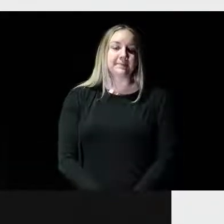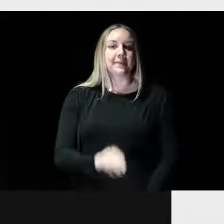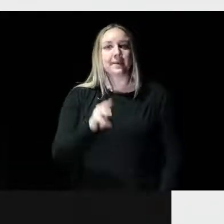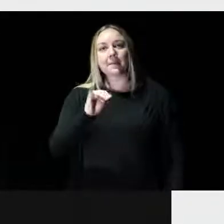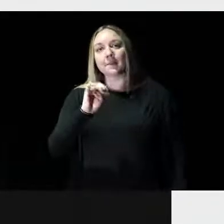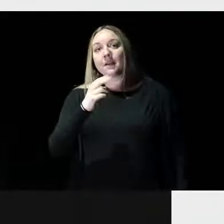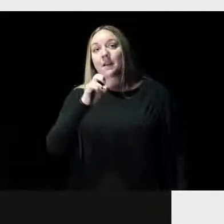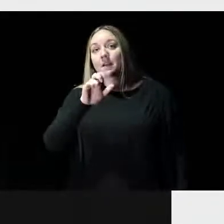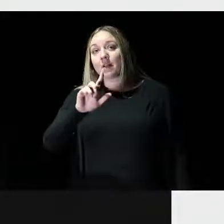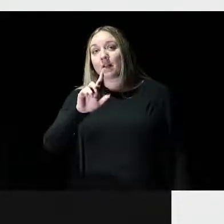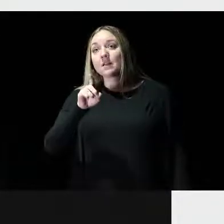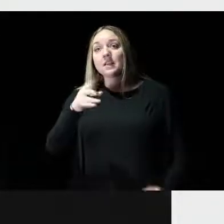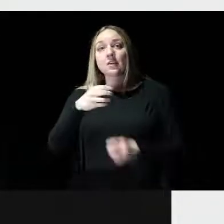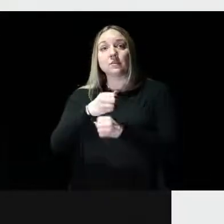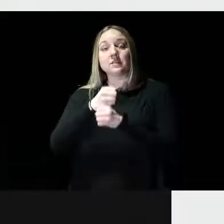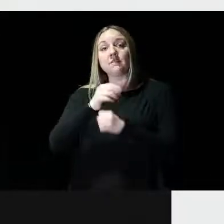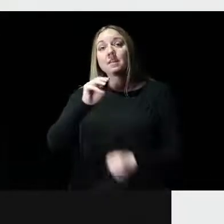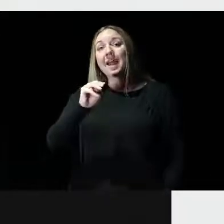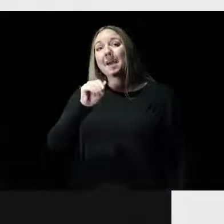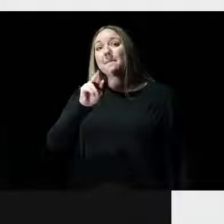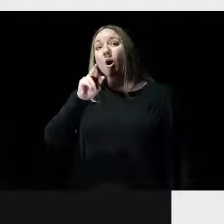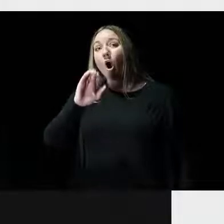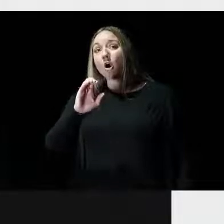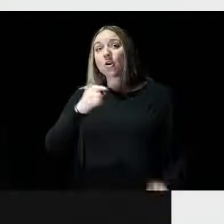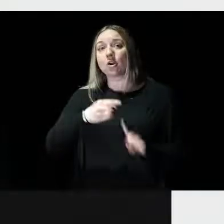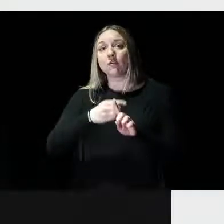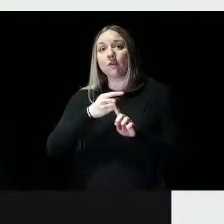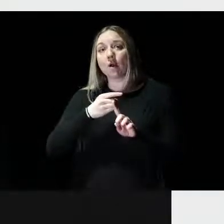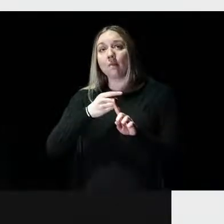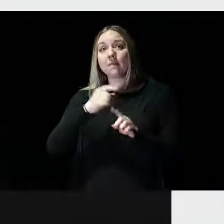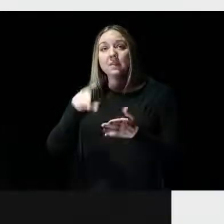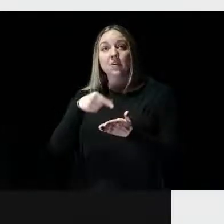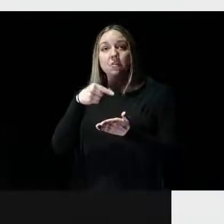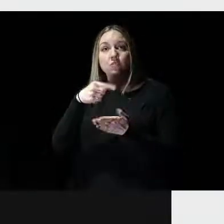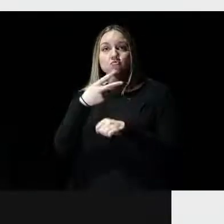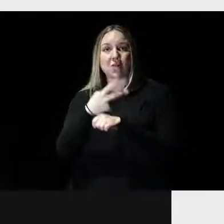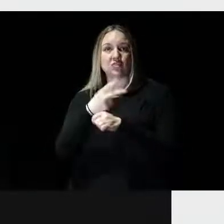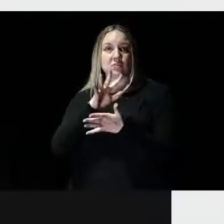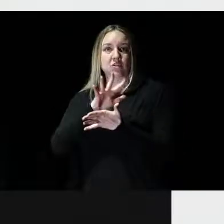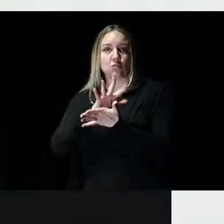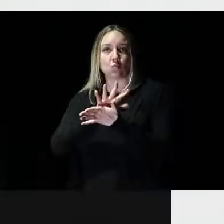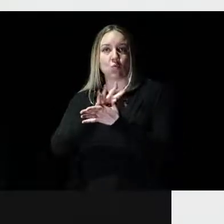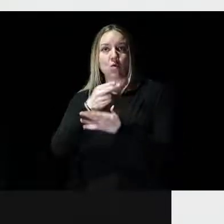received an M.Arch from the Graduate School of Design, Harvard University,